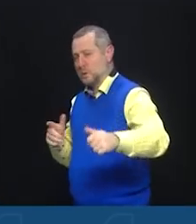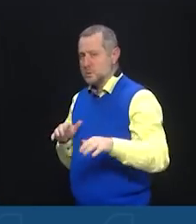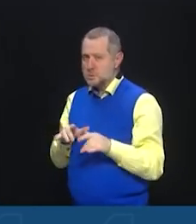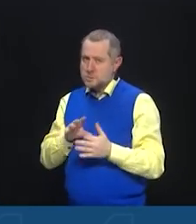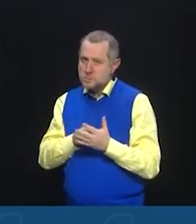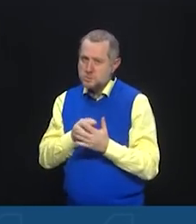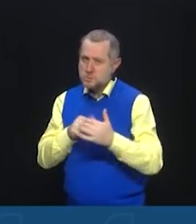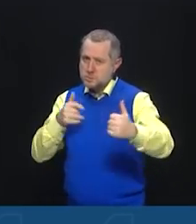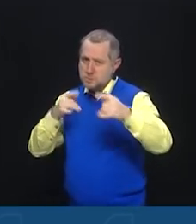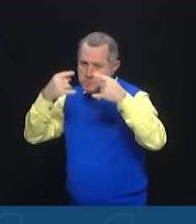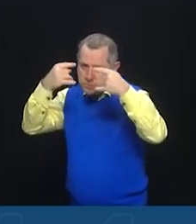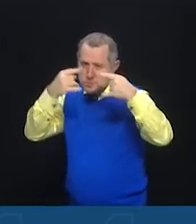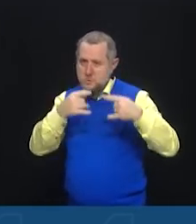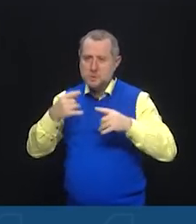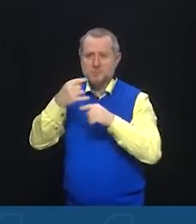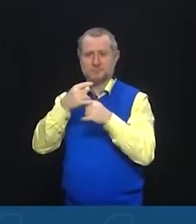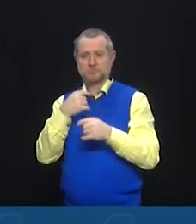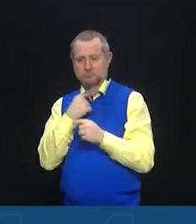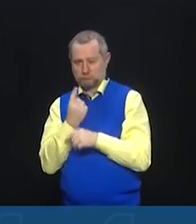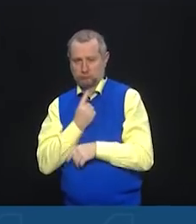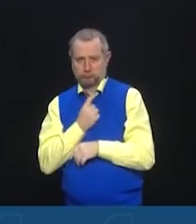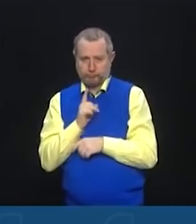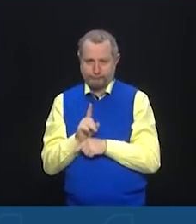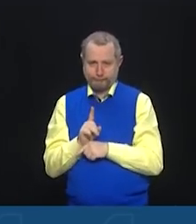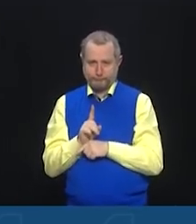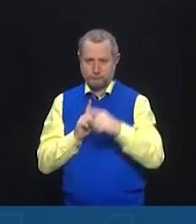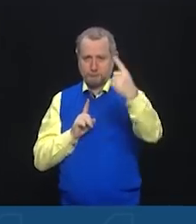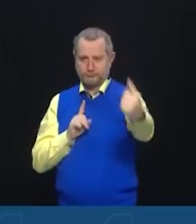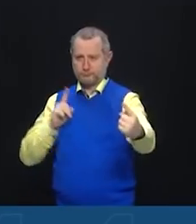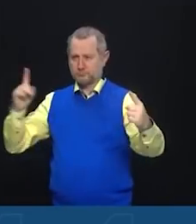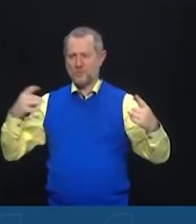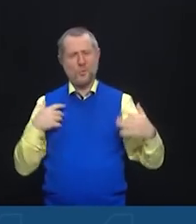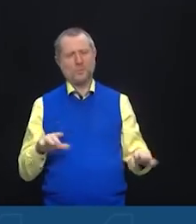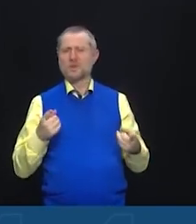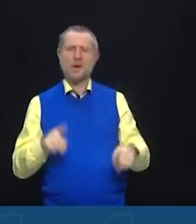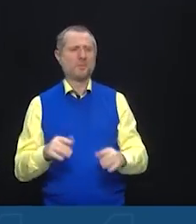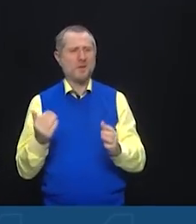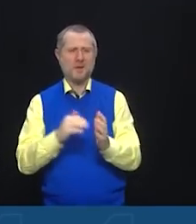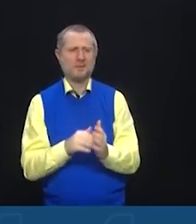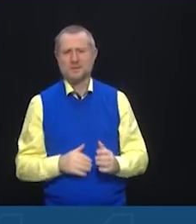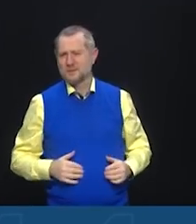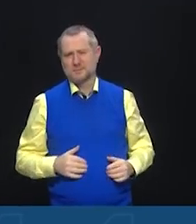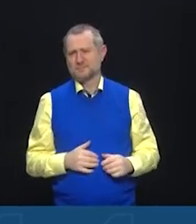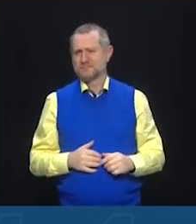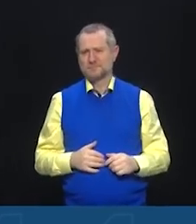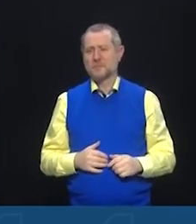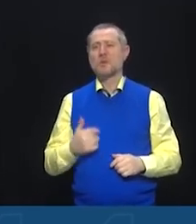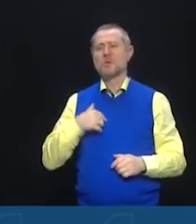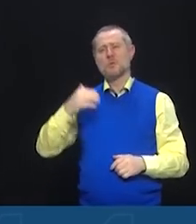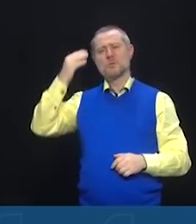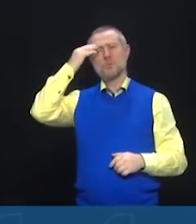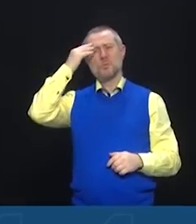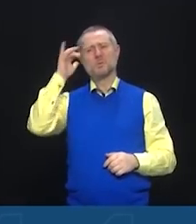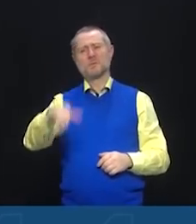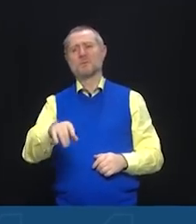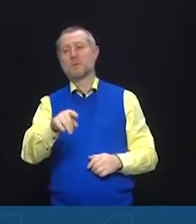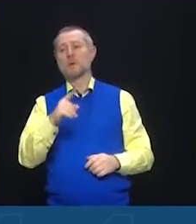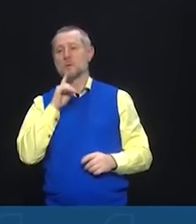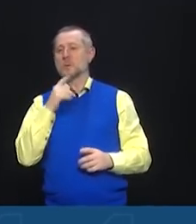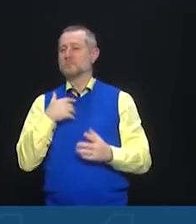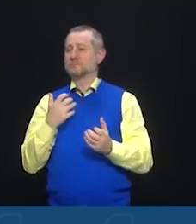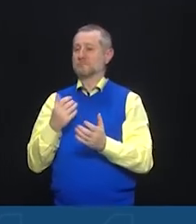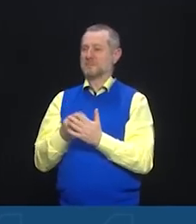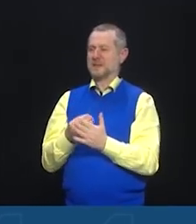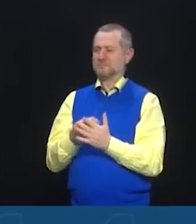of the isolation they endured. So we're very cognizant of that, and that's a different issue for another day, but we have significant dollars in our budget to really